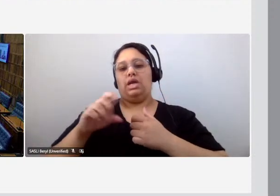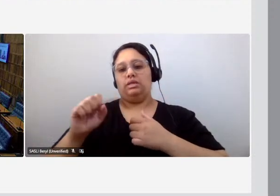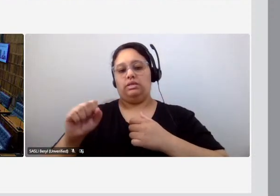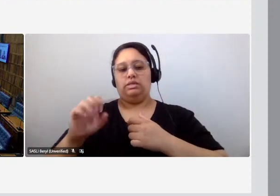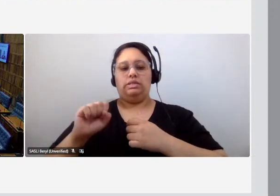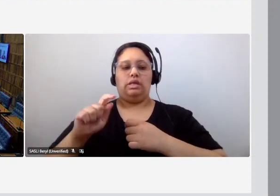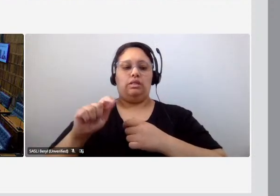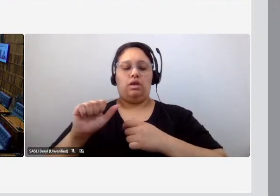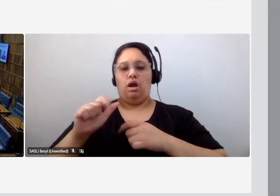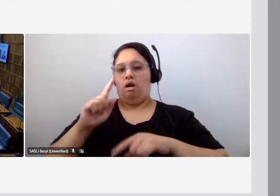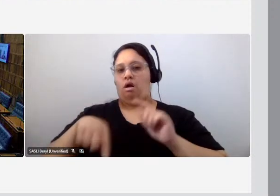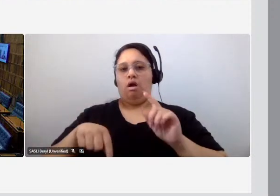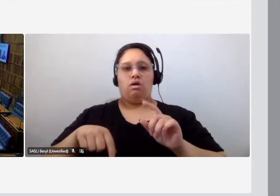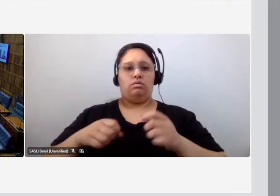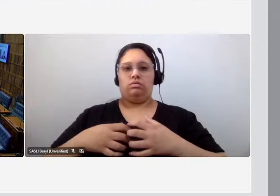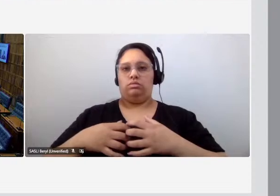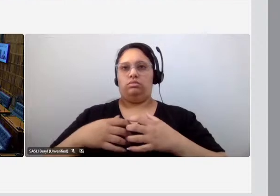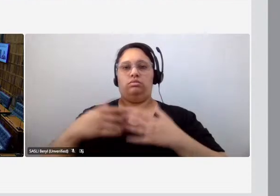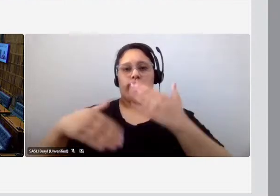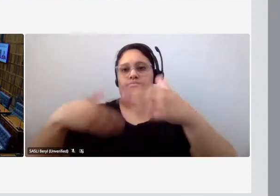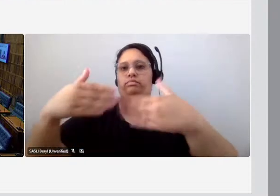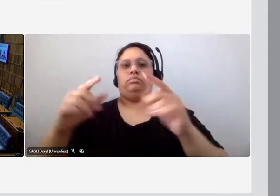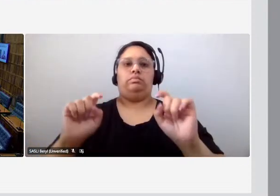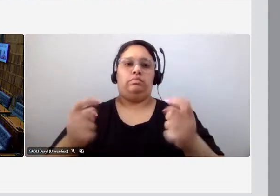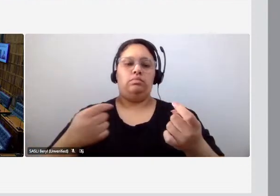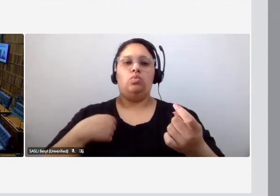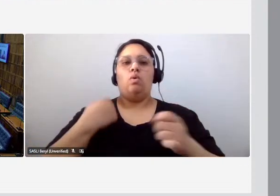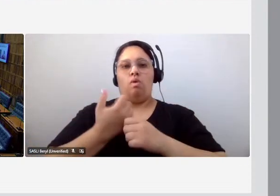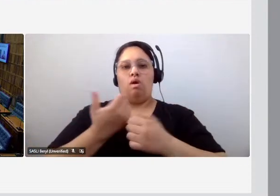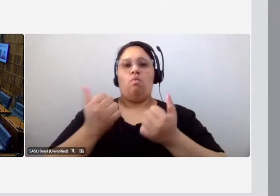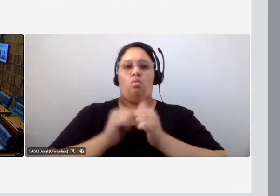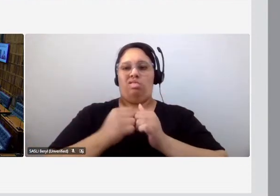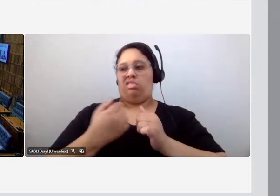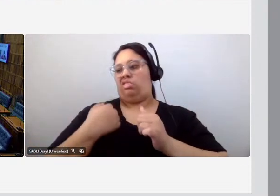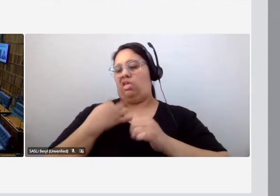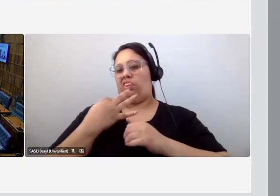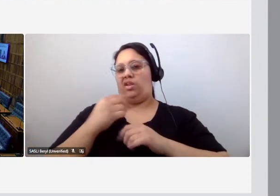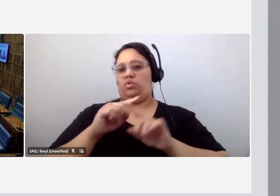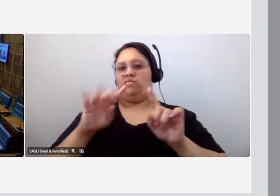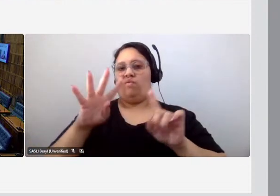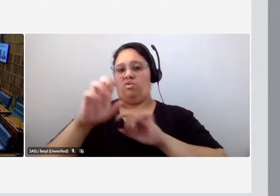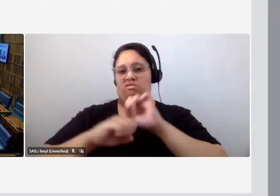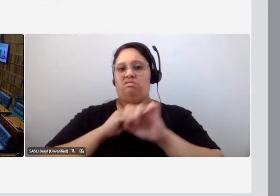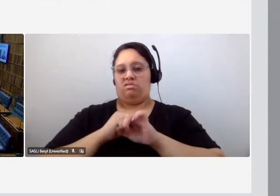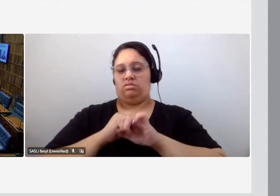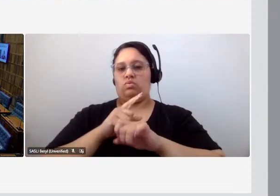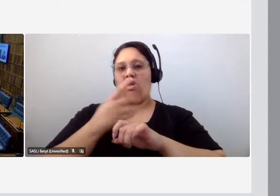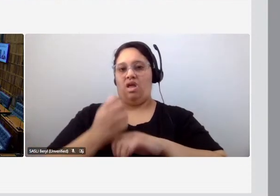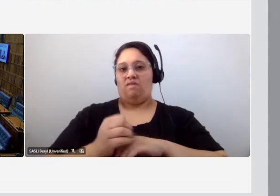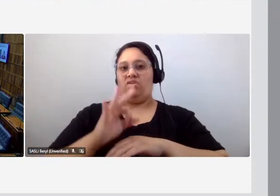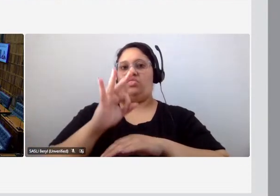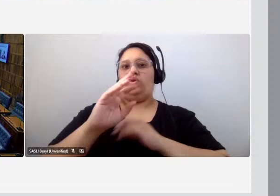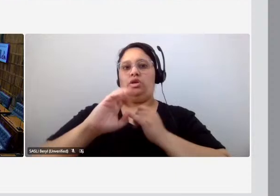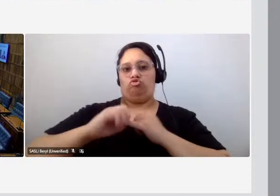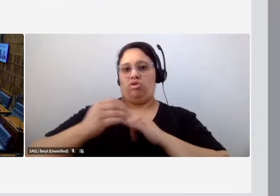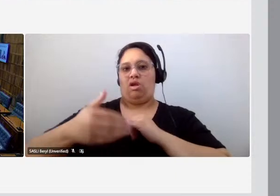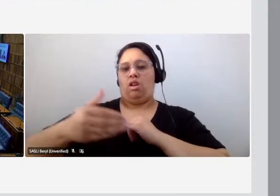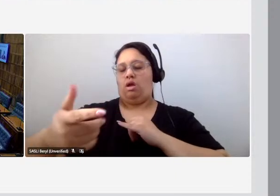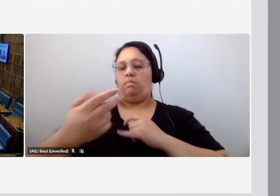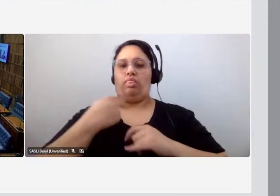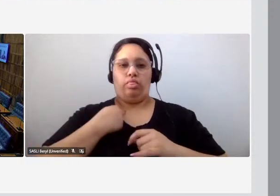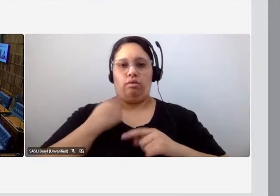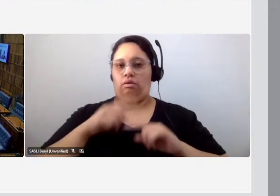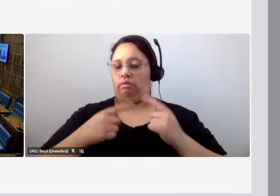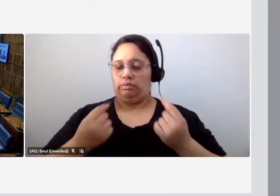not get it off the ground. We have been working with them for the past 3 to 4 years. They've had 3 attempts. They were just not able to do